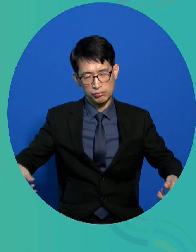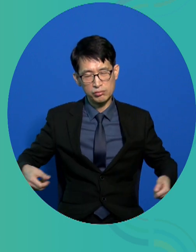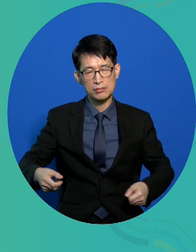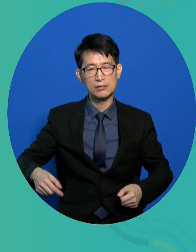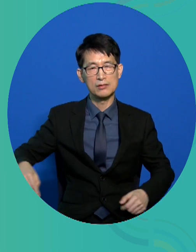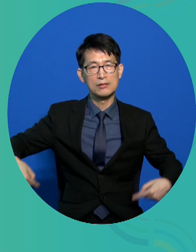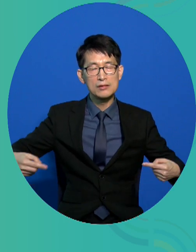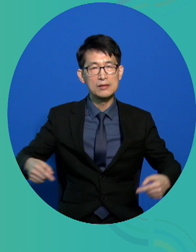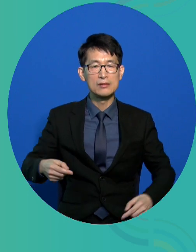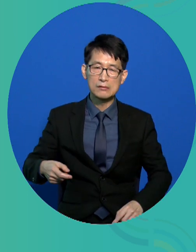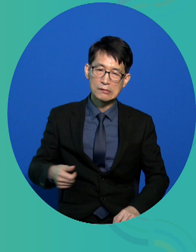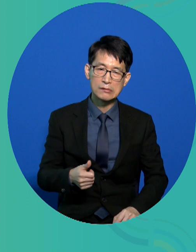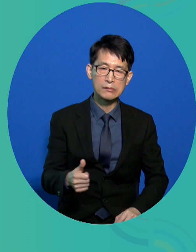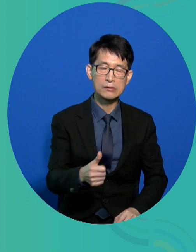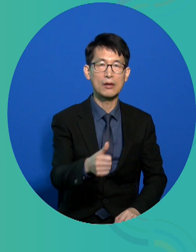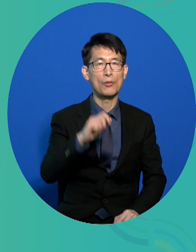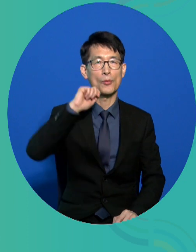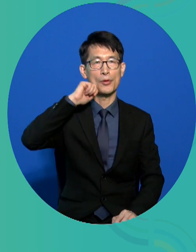members,